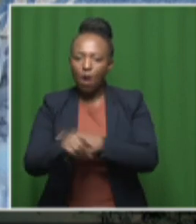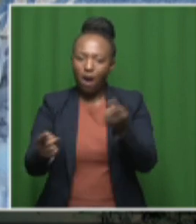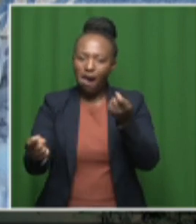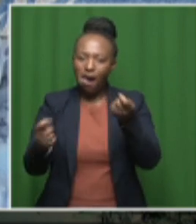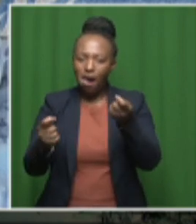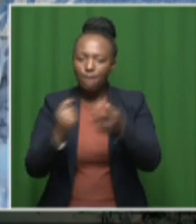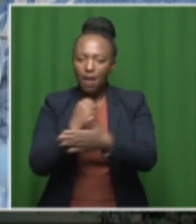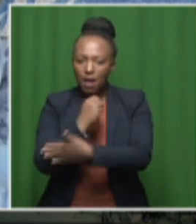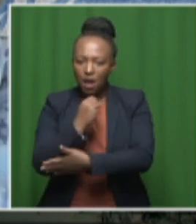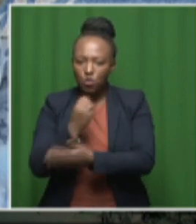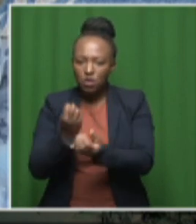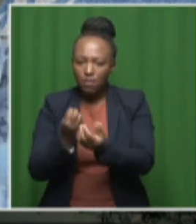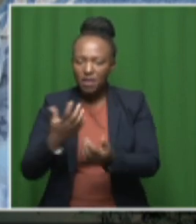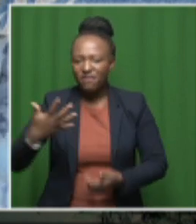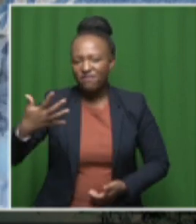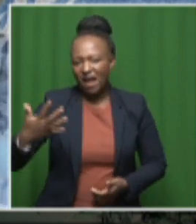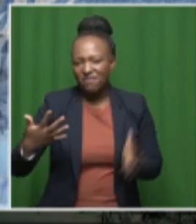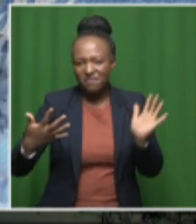about that?